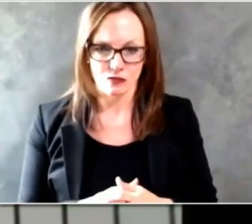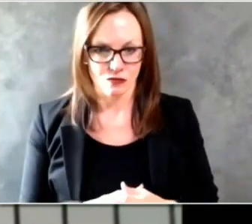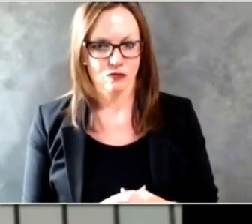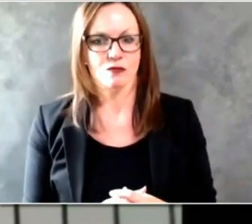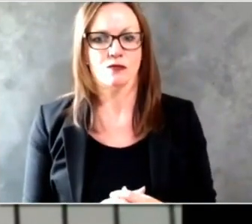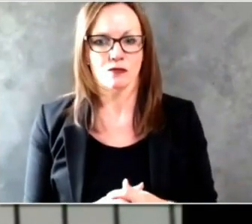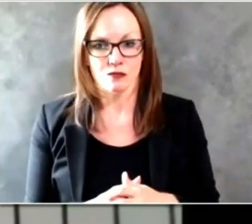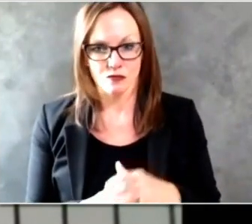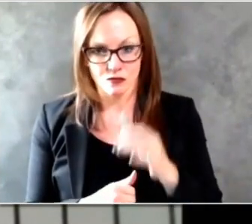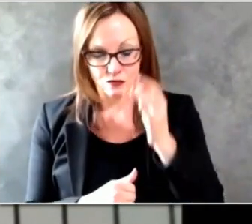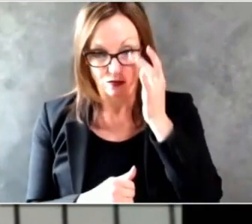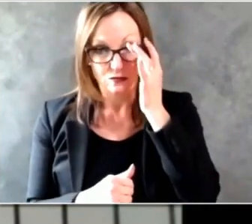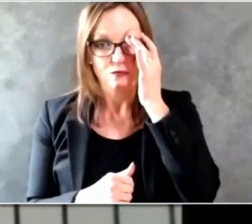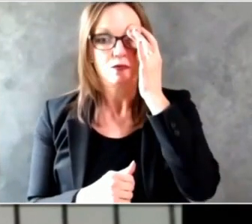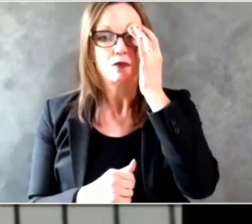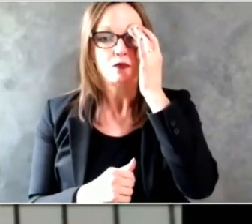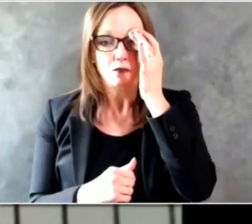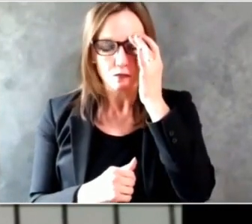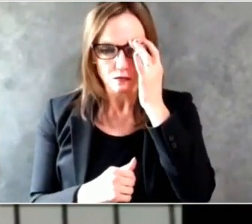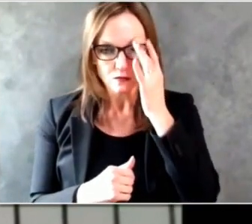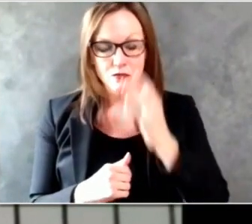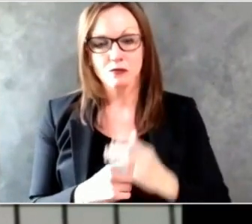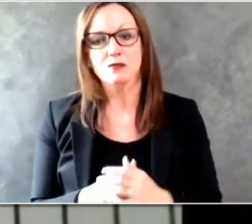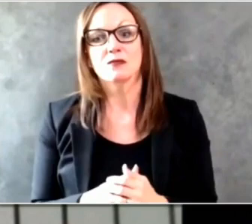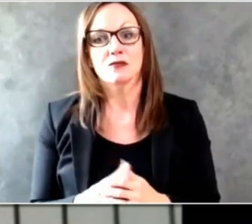in the event that we need to use it.